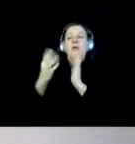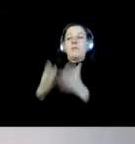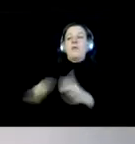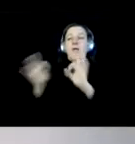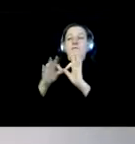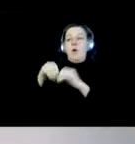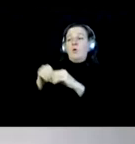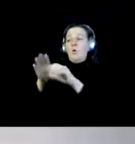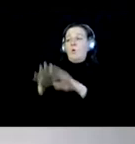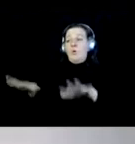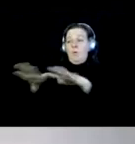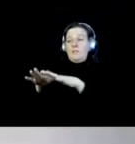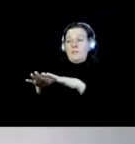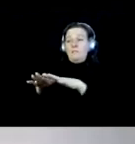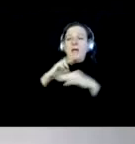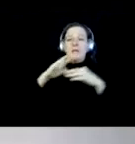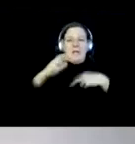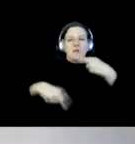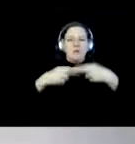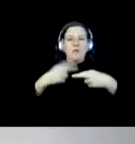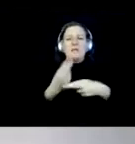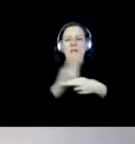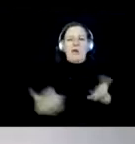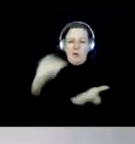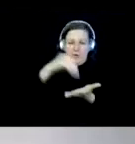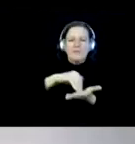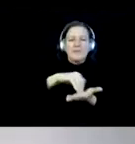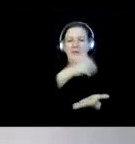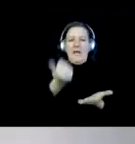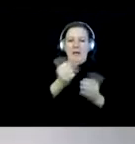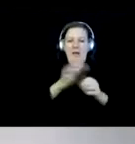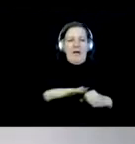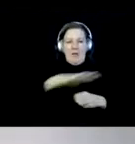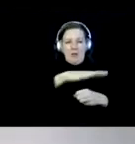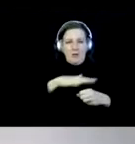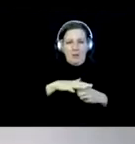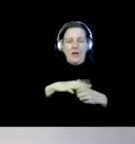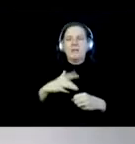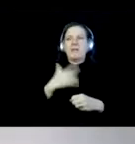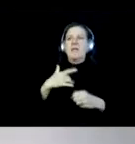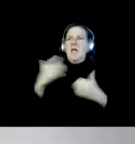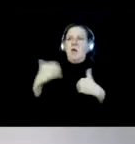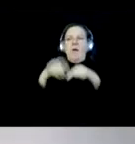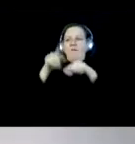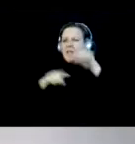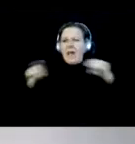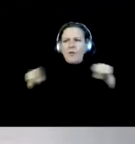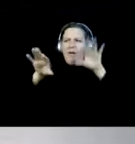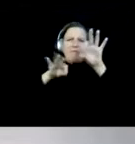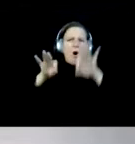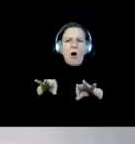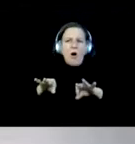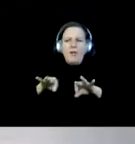in another, and how we kind of feel like we have all these choices, but they're all sort